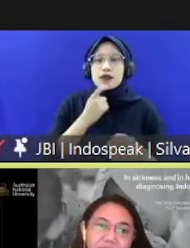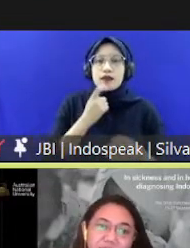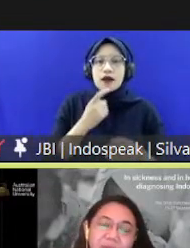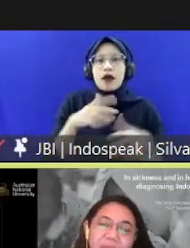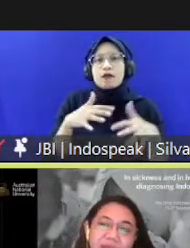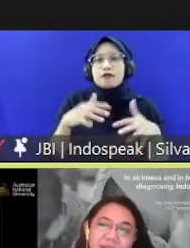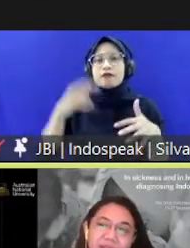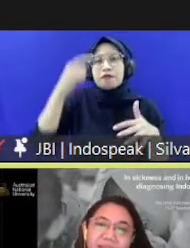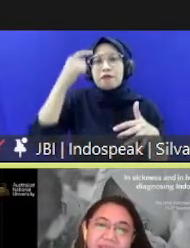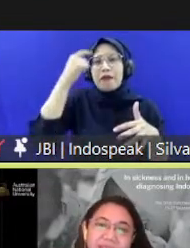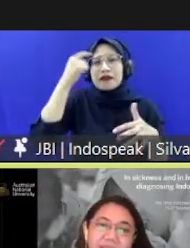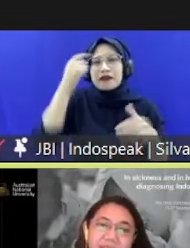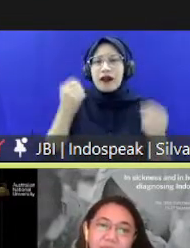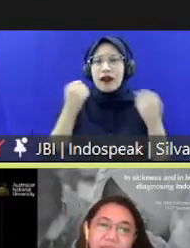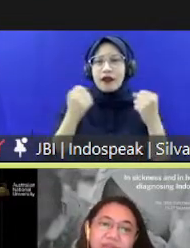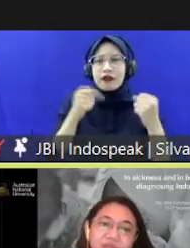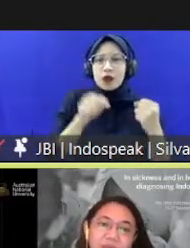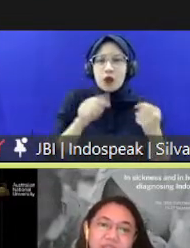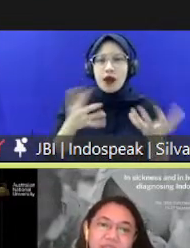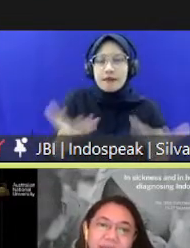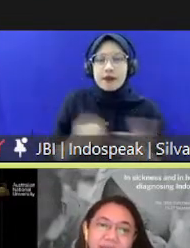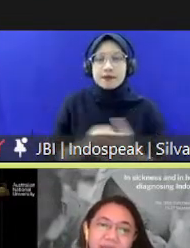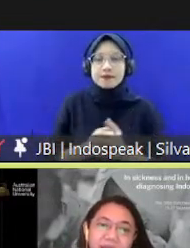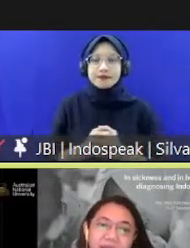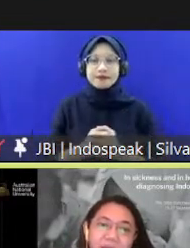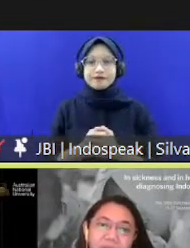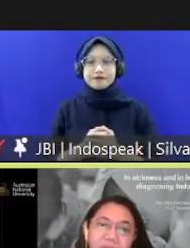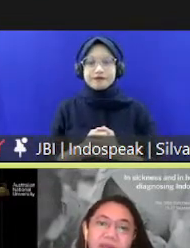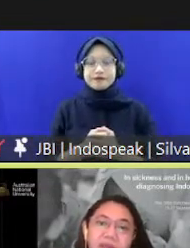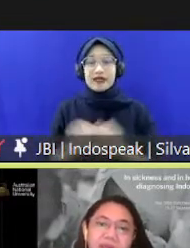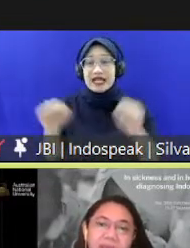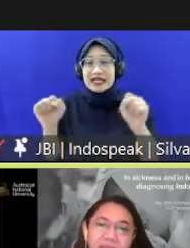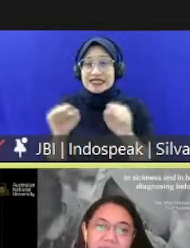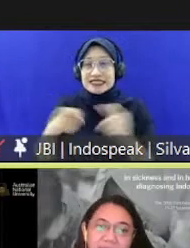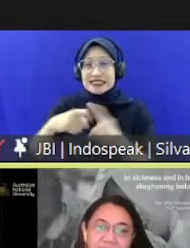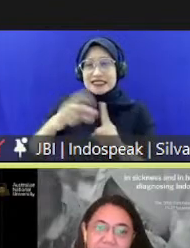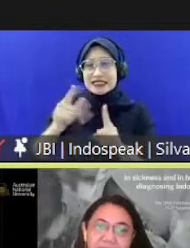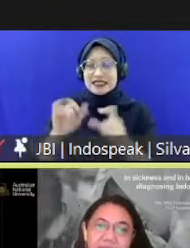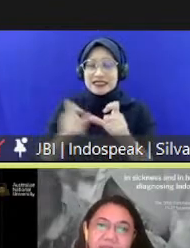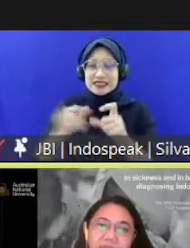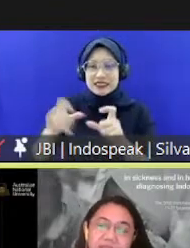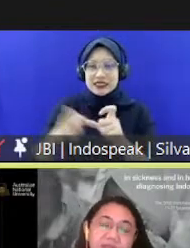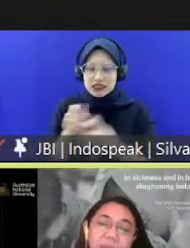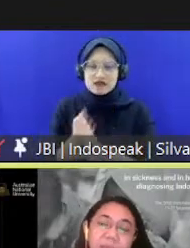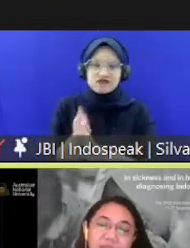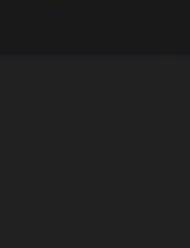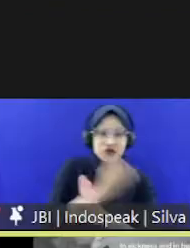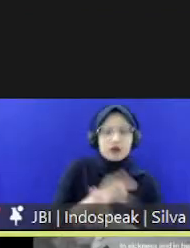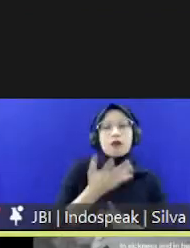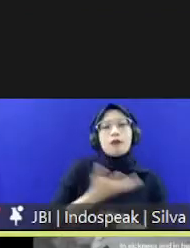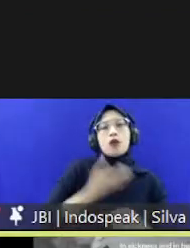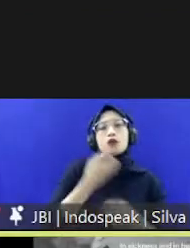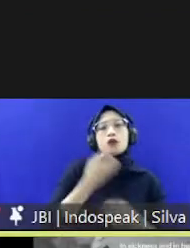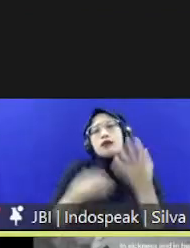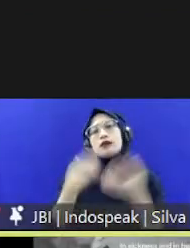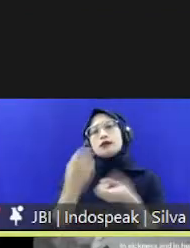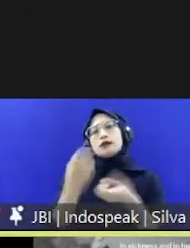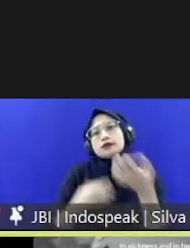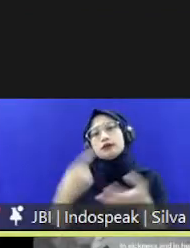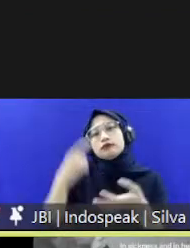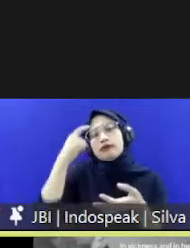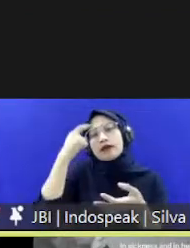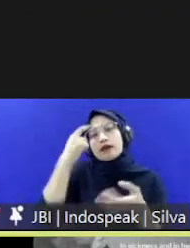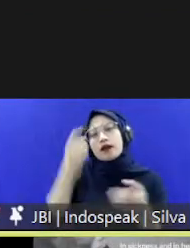Before we talk about the crisis, we have to understand what mental health is. So the WHO defines mental